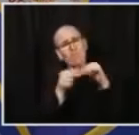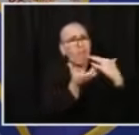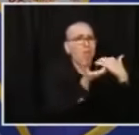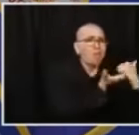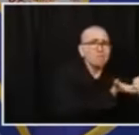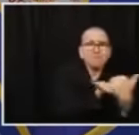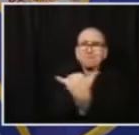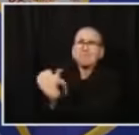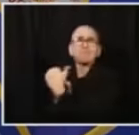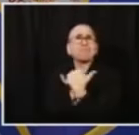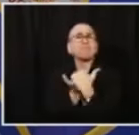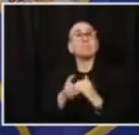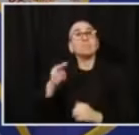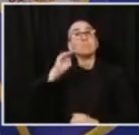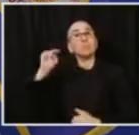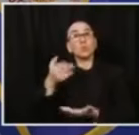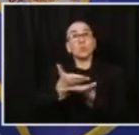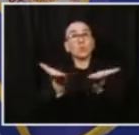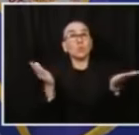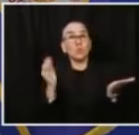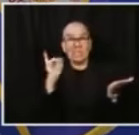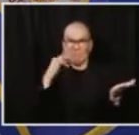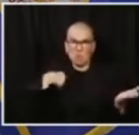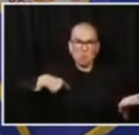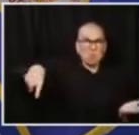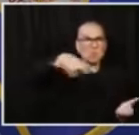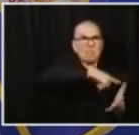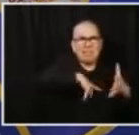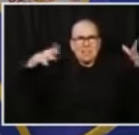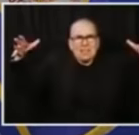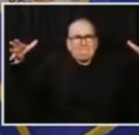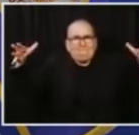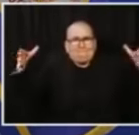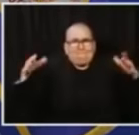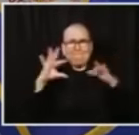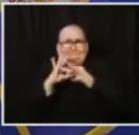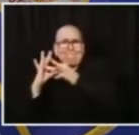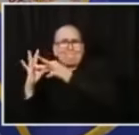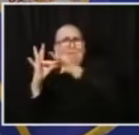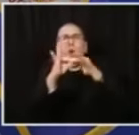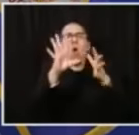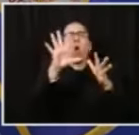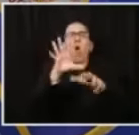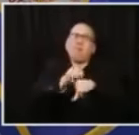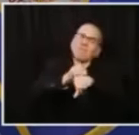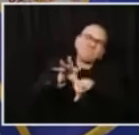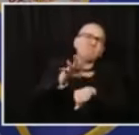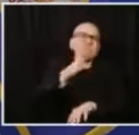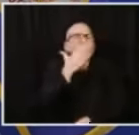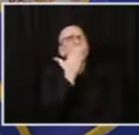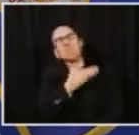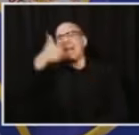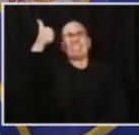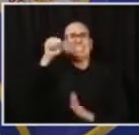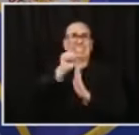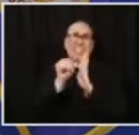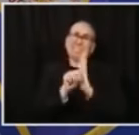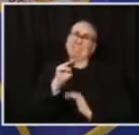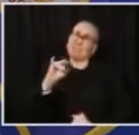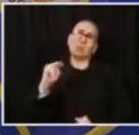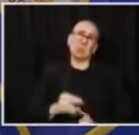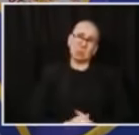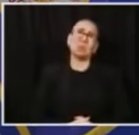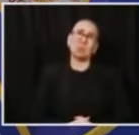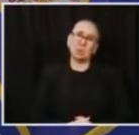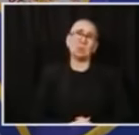greatest strength. I have seen this in our advisory group, in our hospital systems, and in our communities. Vaccines protect us